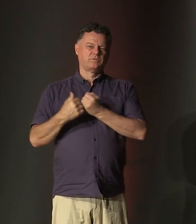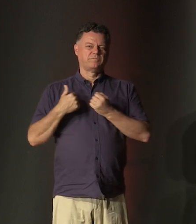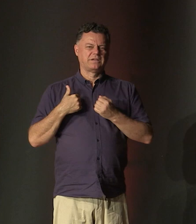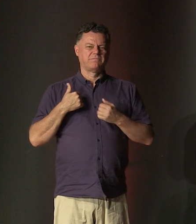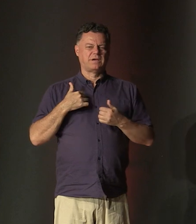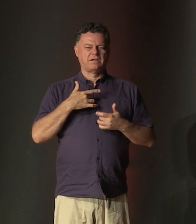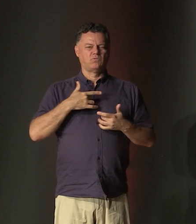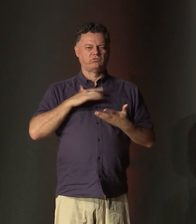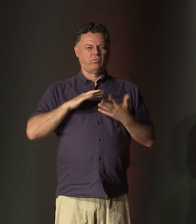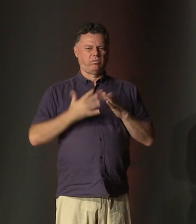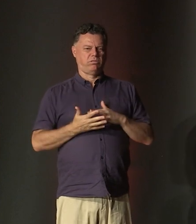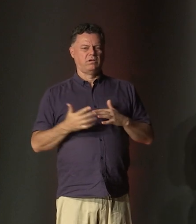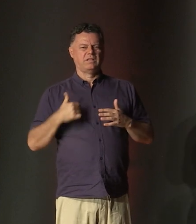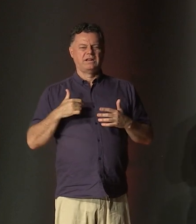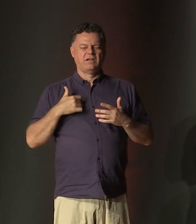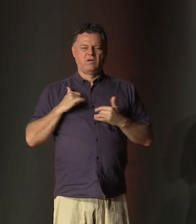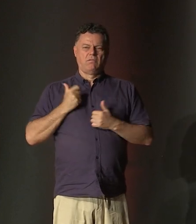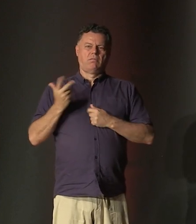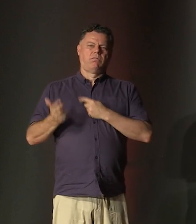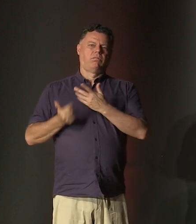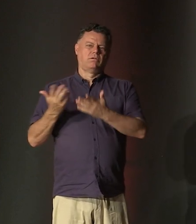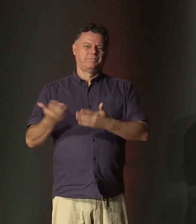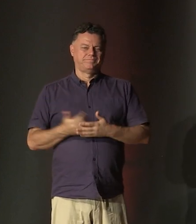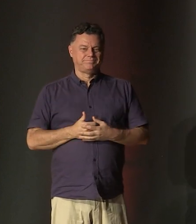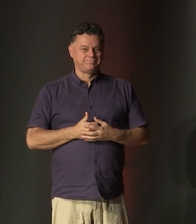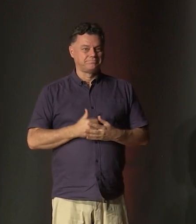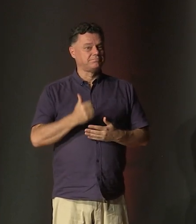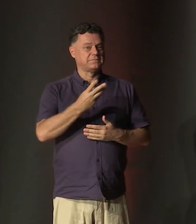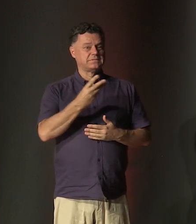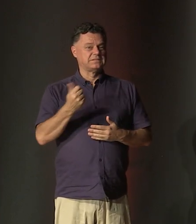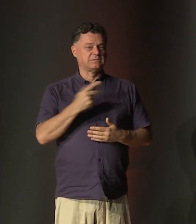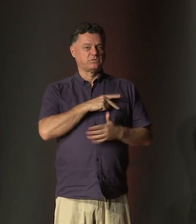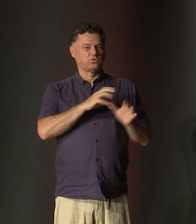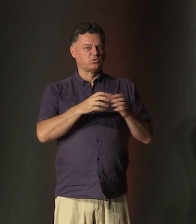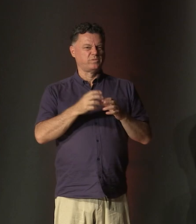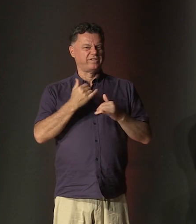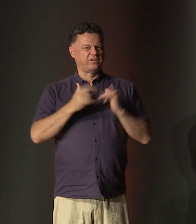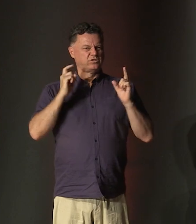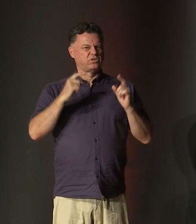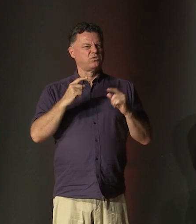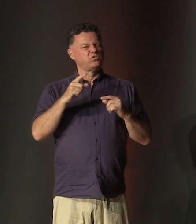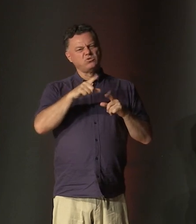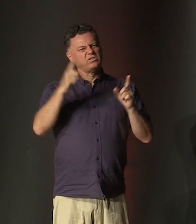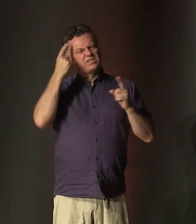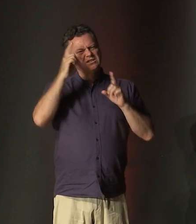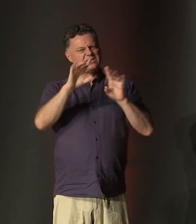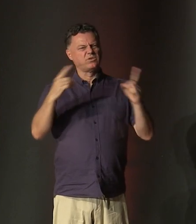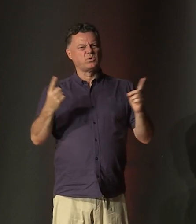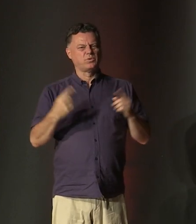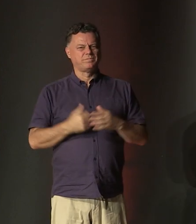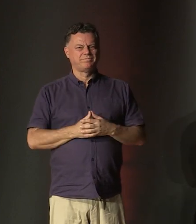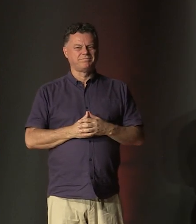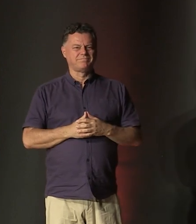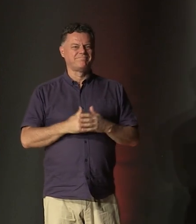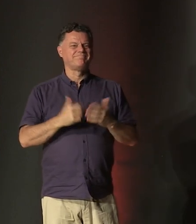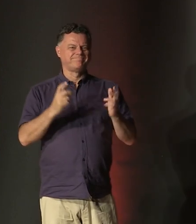Certain professions can have particular problems with this. Can you guess which ones? The